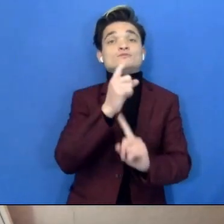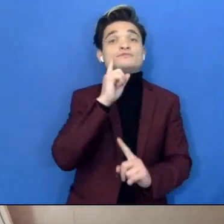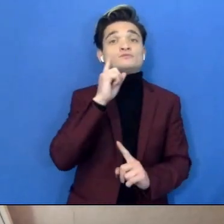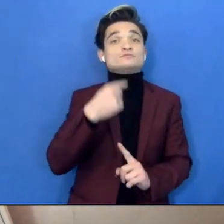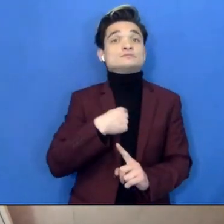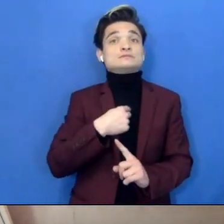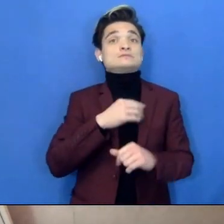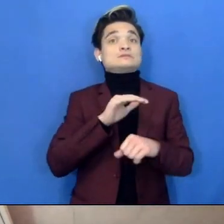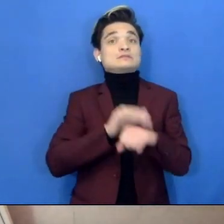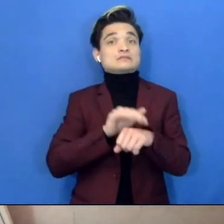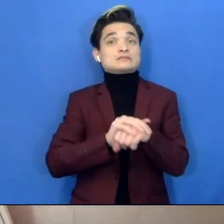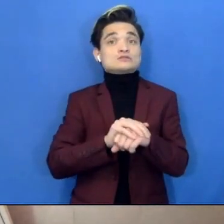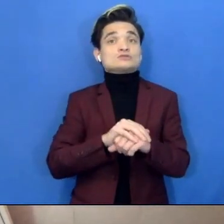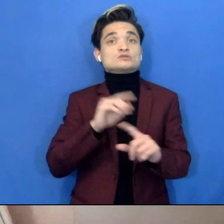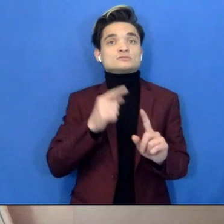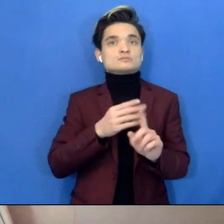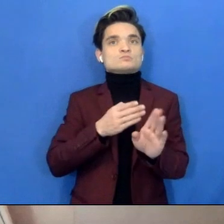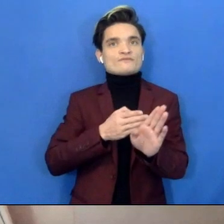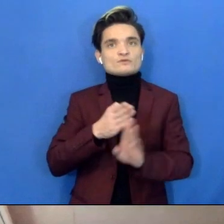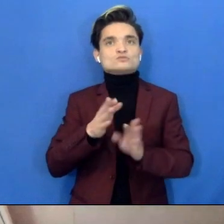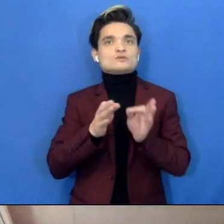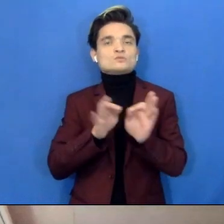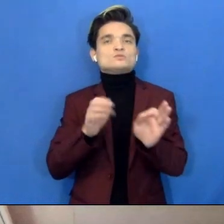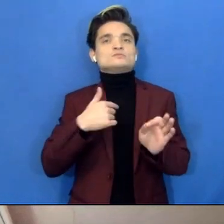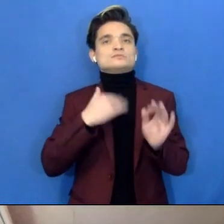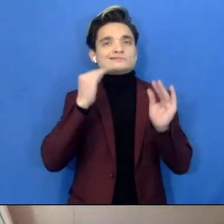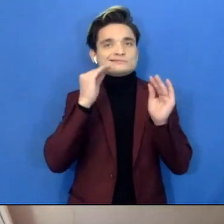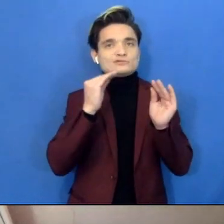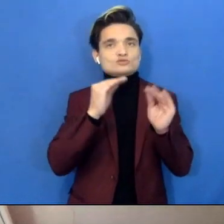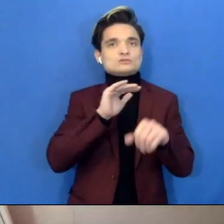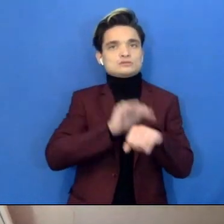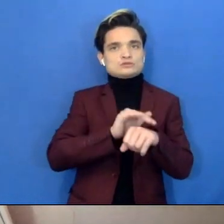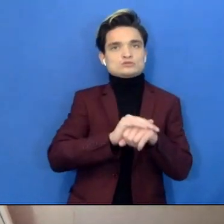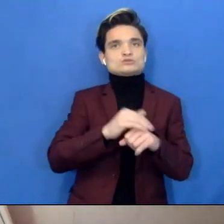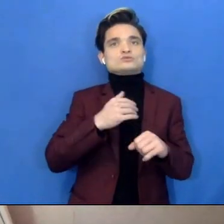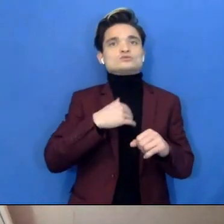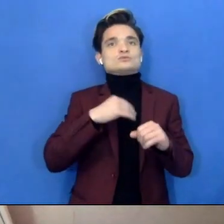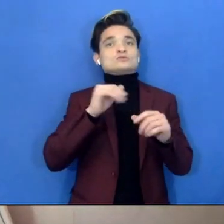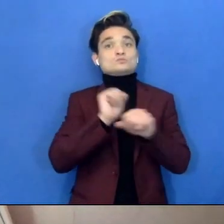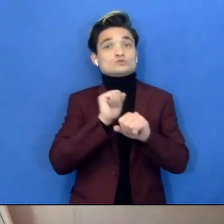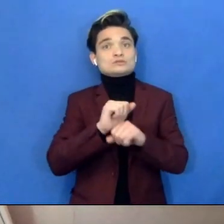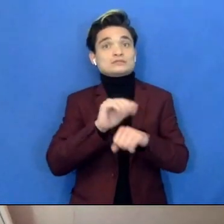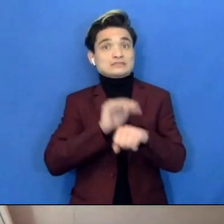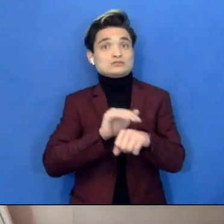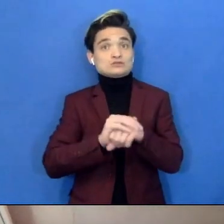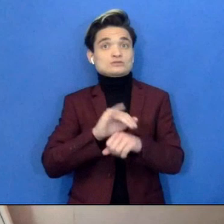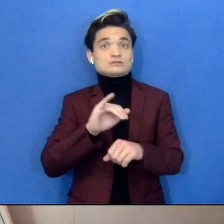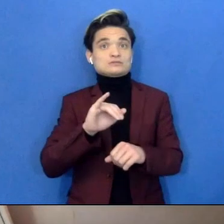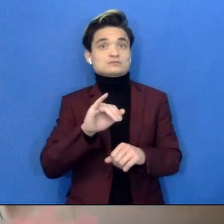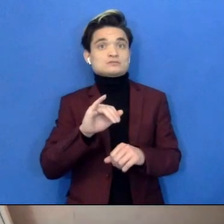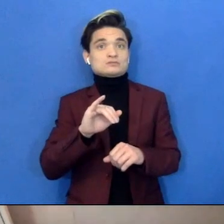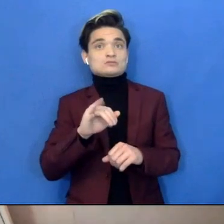at university. I work in English. It's my work language. Whereas German is a much more private language. And Italian is